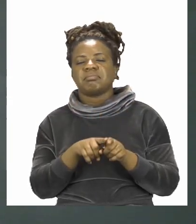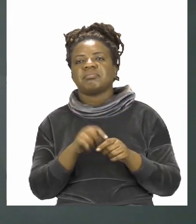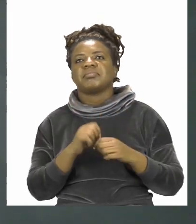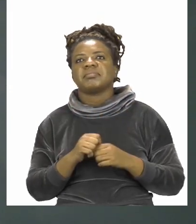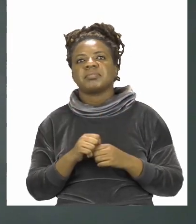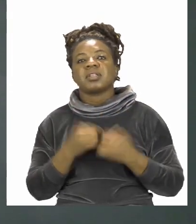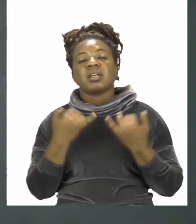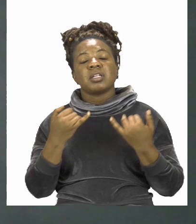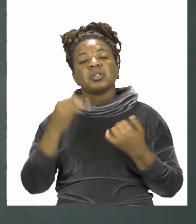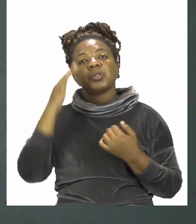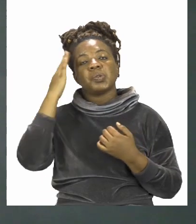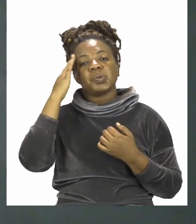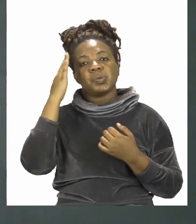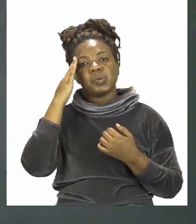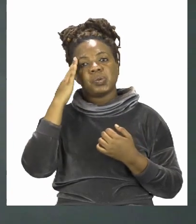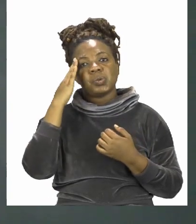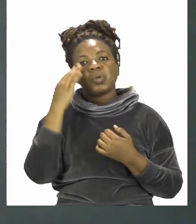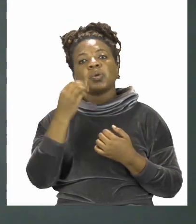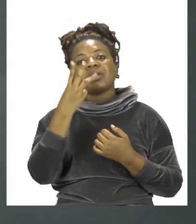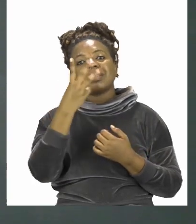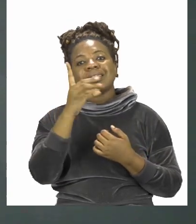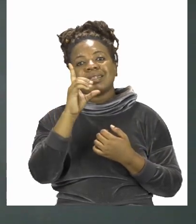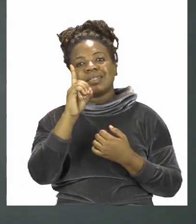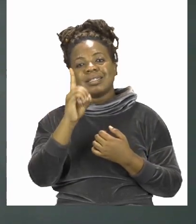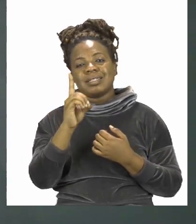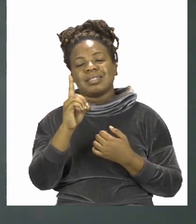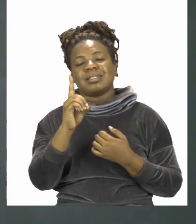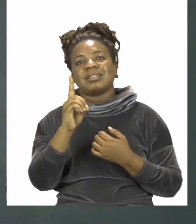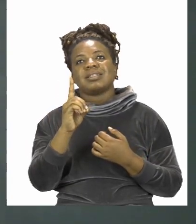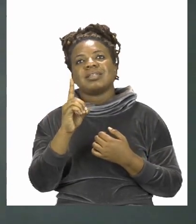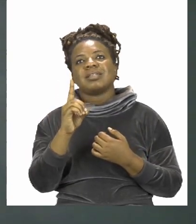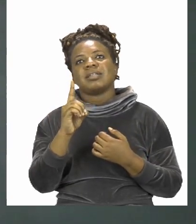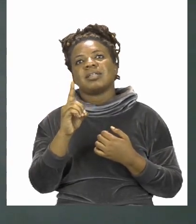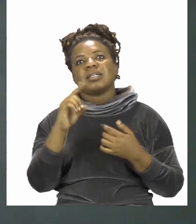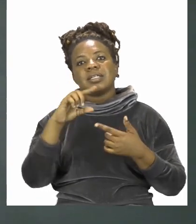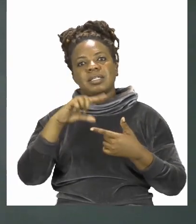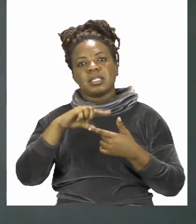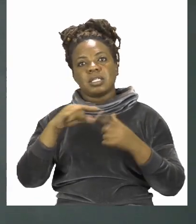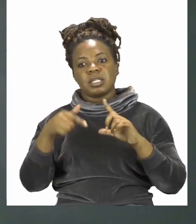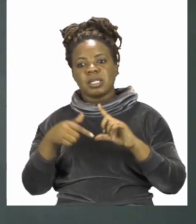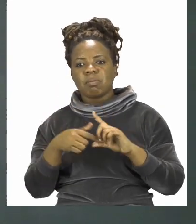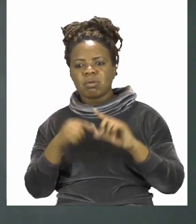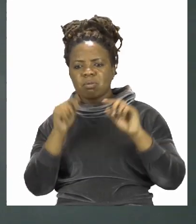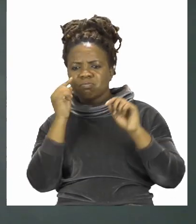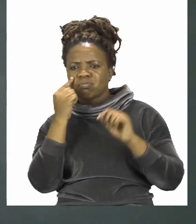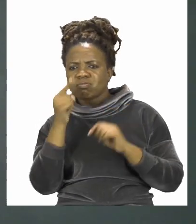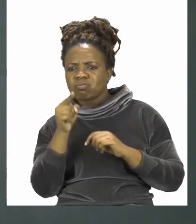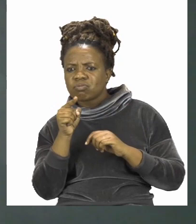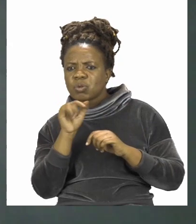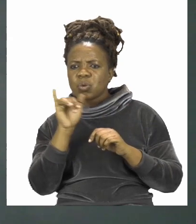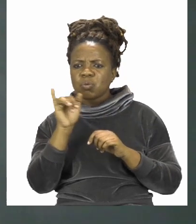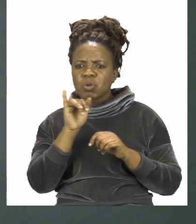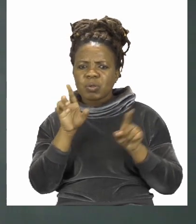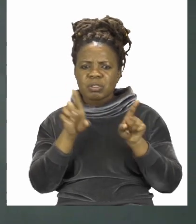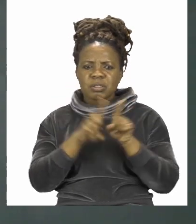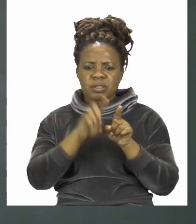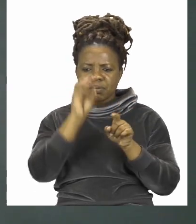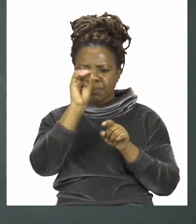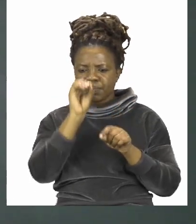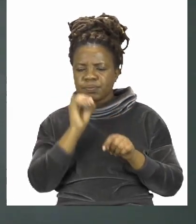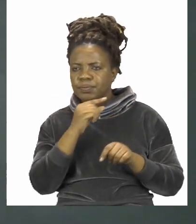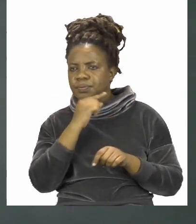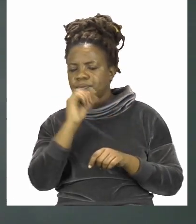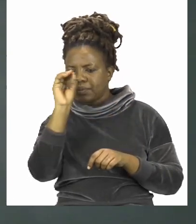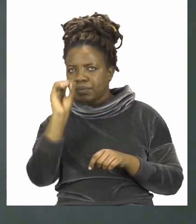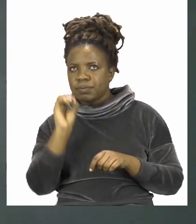I want you to please do your exercise and try very hard to look for them on your page. You can